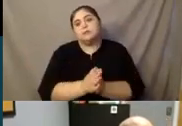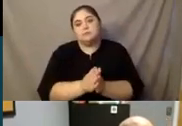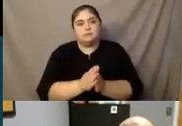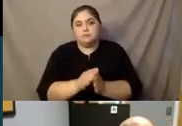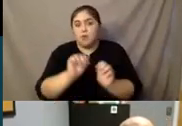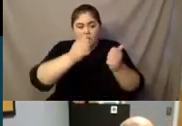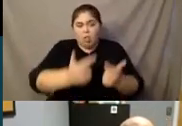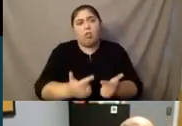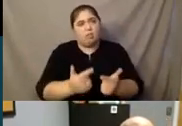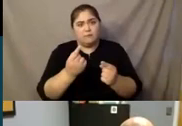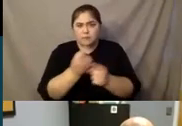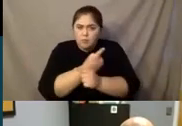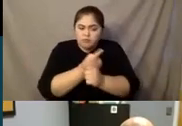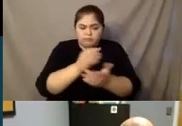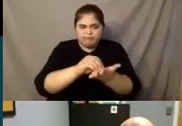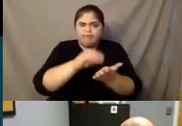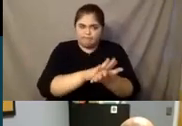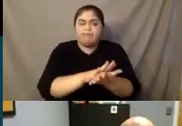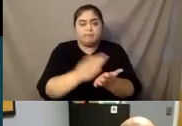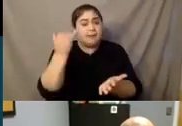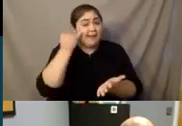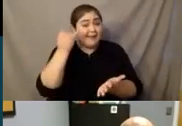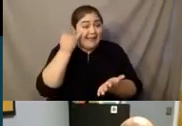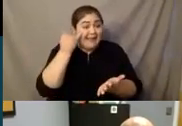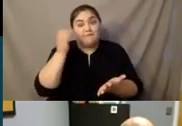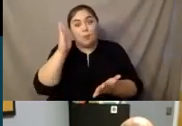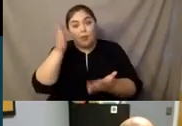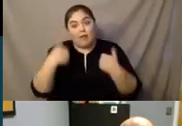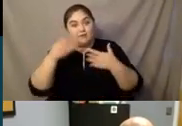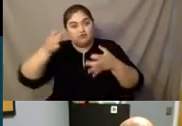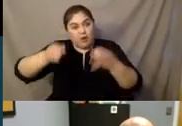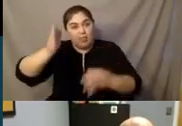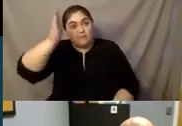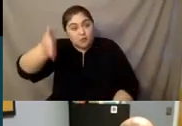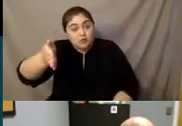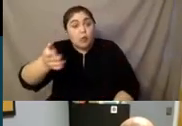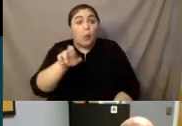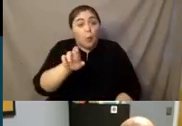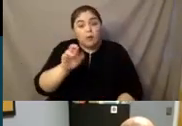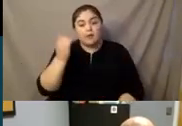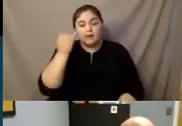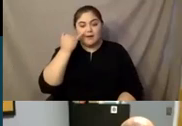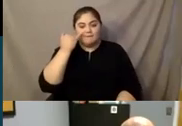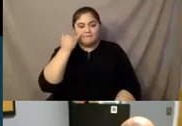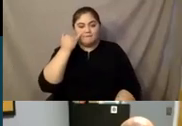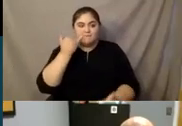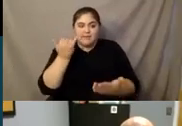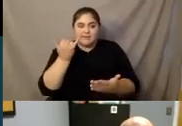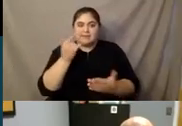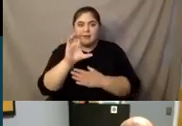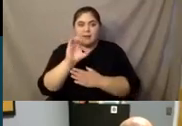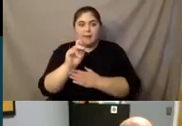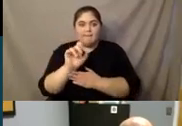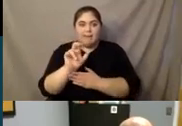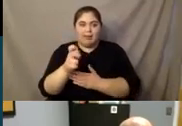is appropriately documented if there's going to be a trial in the future, or at the very least, it's compelling evidence for a defense